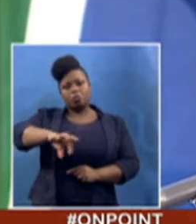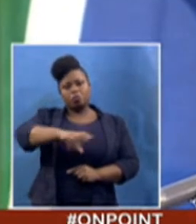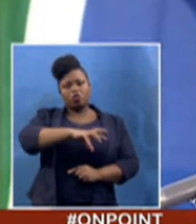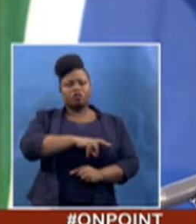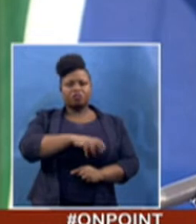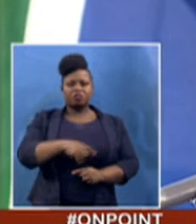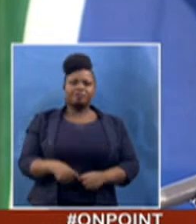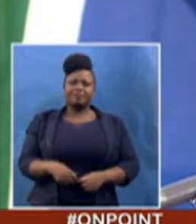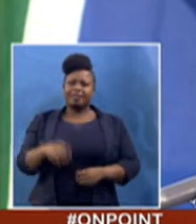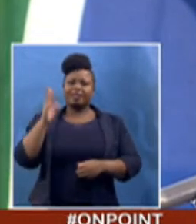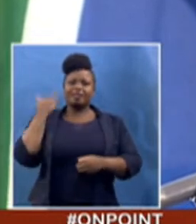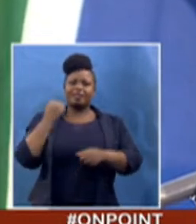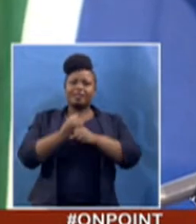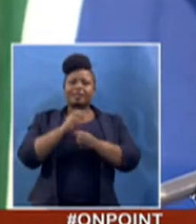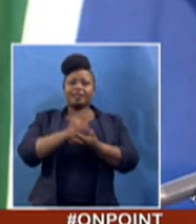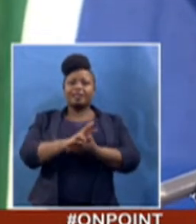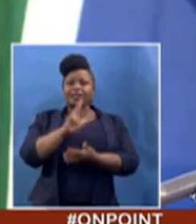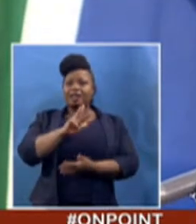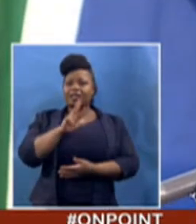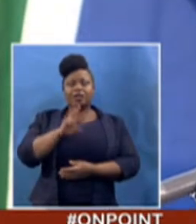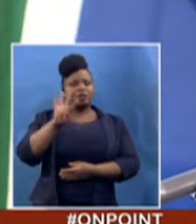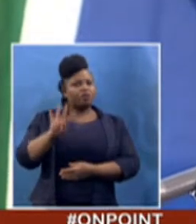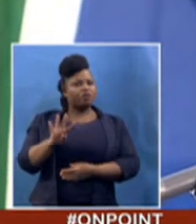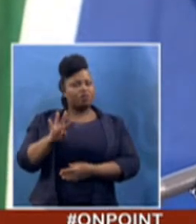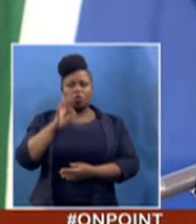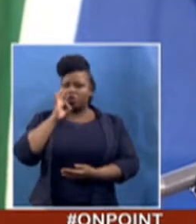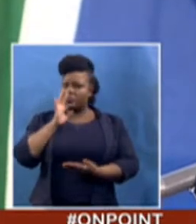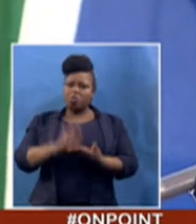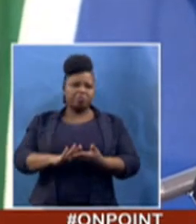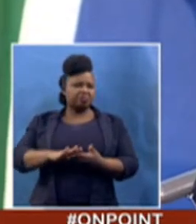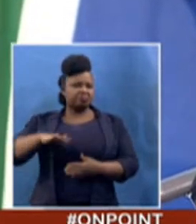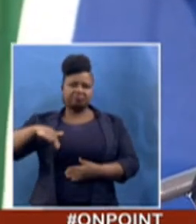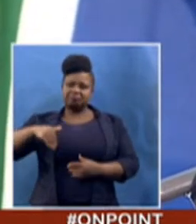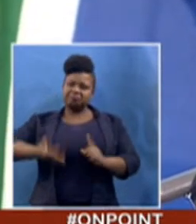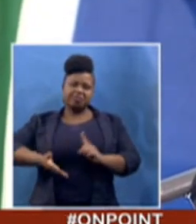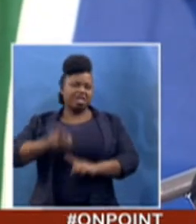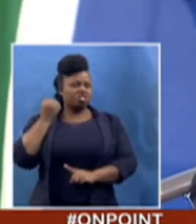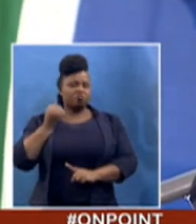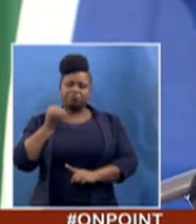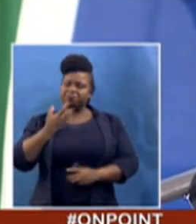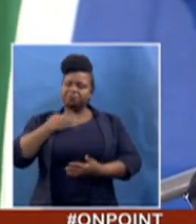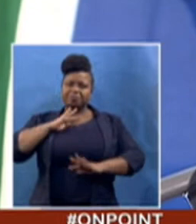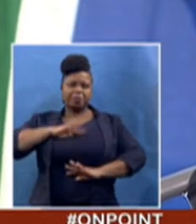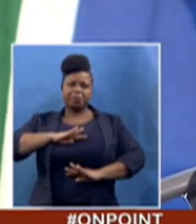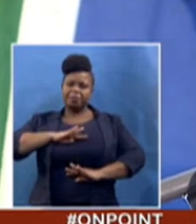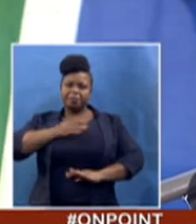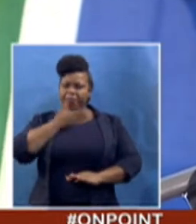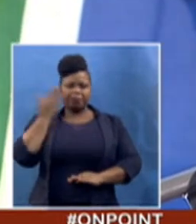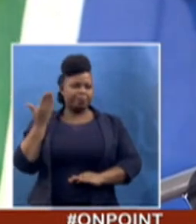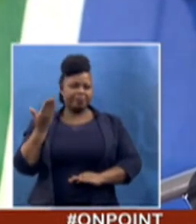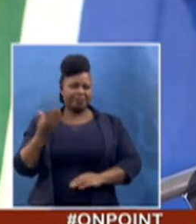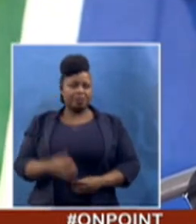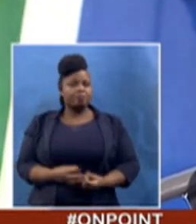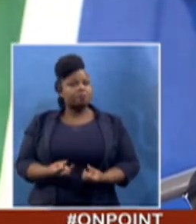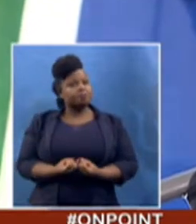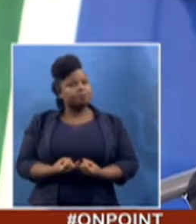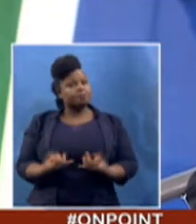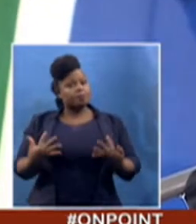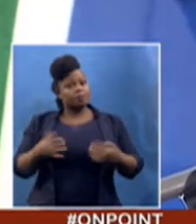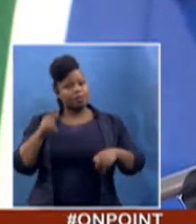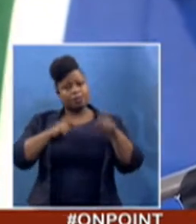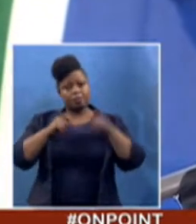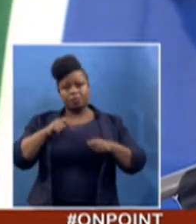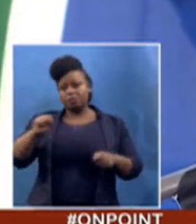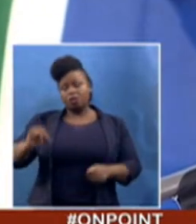of 1994 has yet to be fulfilled. Millions of South Africans